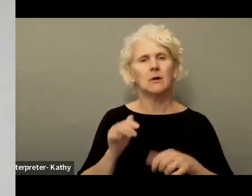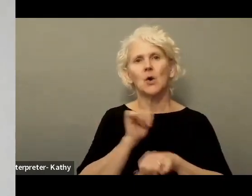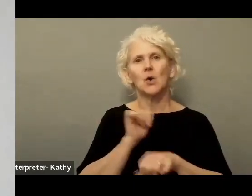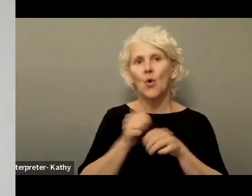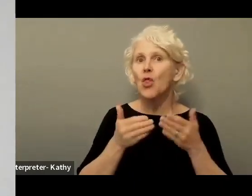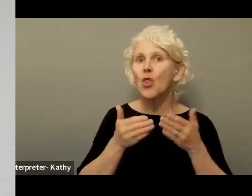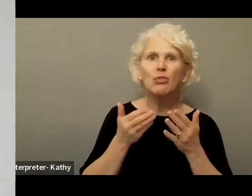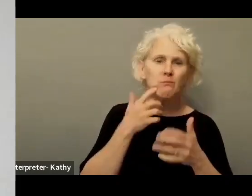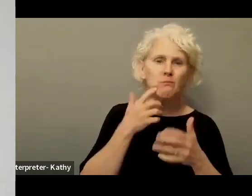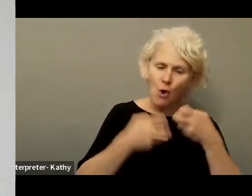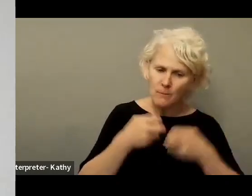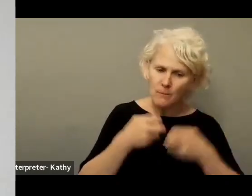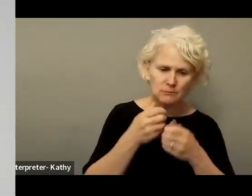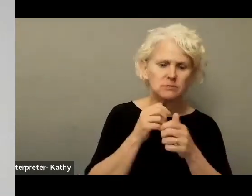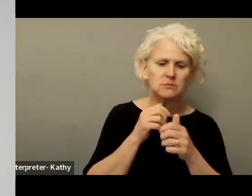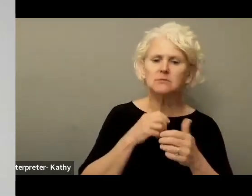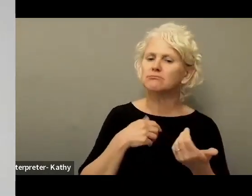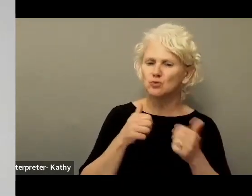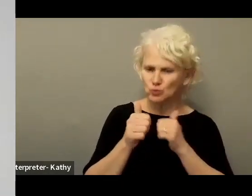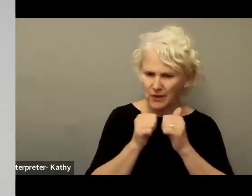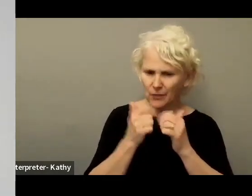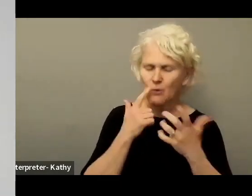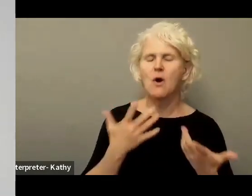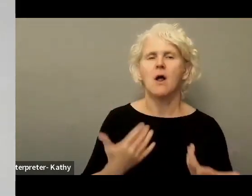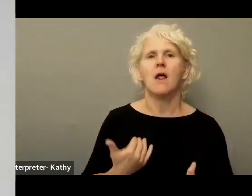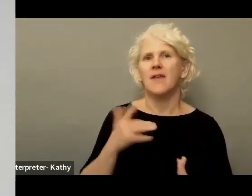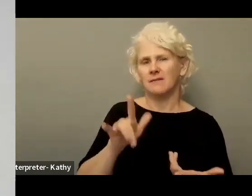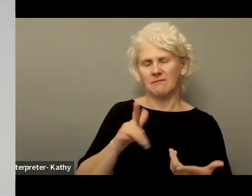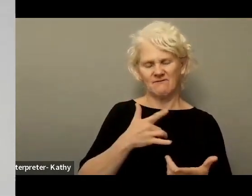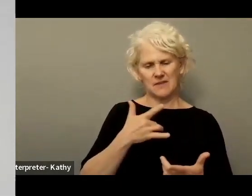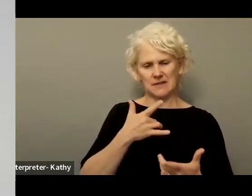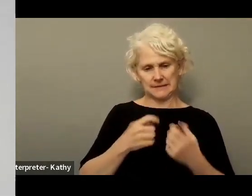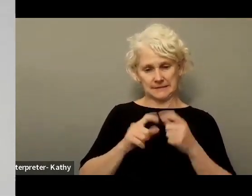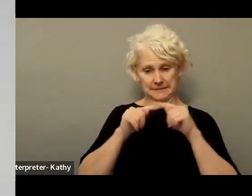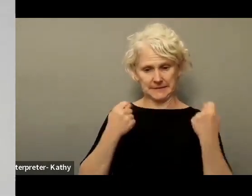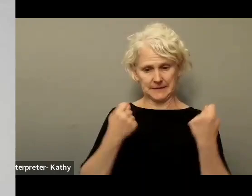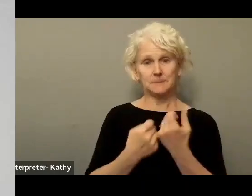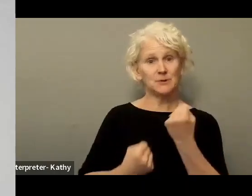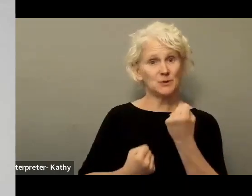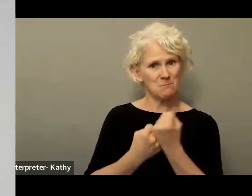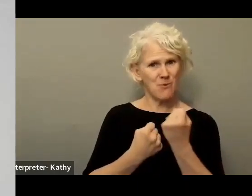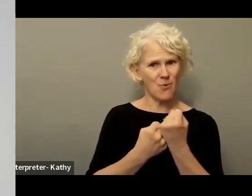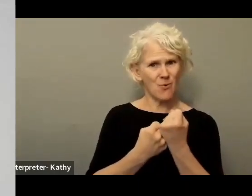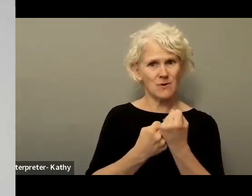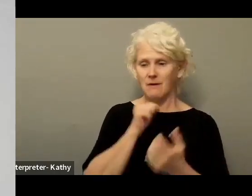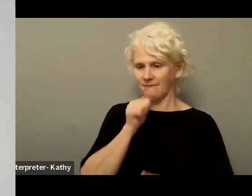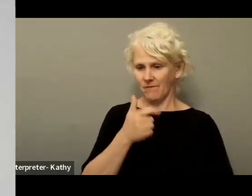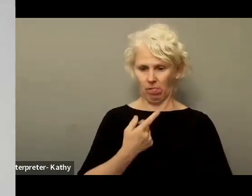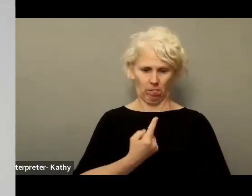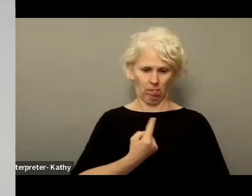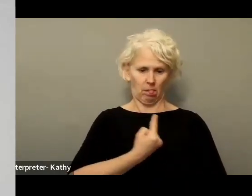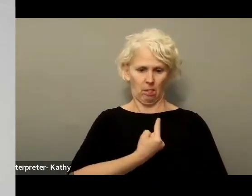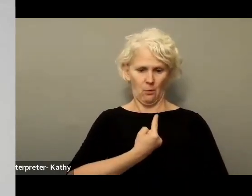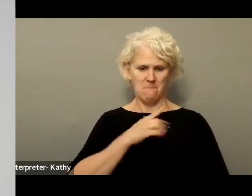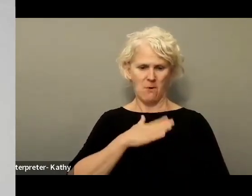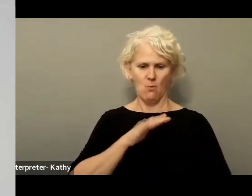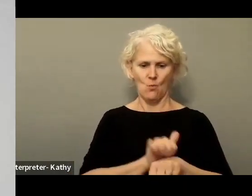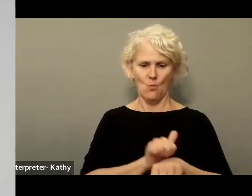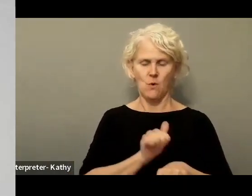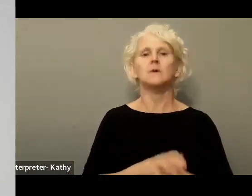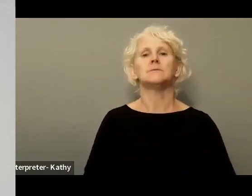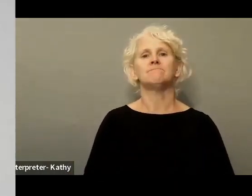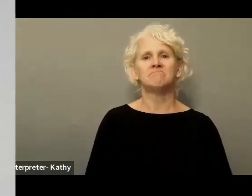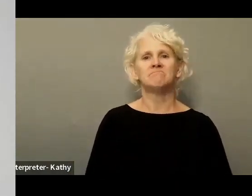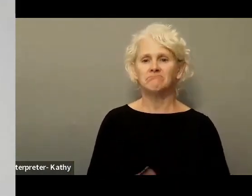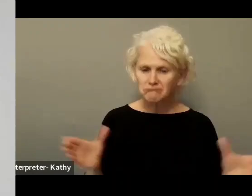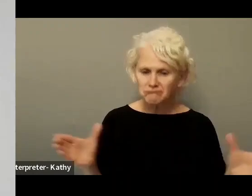having, do that as a team. And so there's that team feeling of support. So they know that they're not all in it by themselves. They're in it together as a